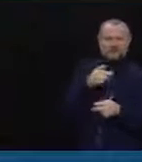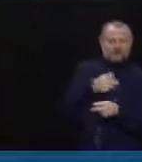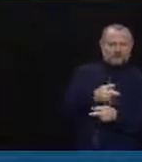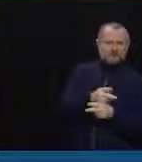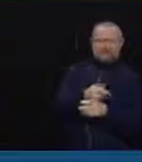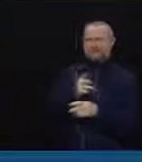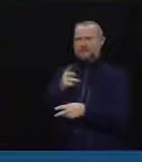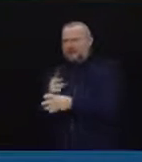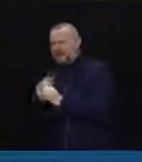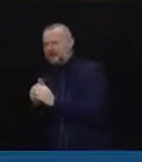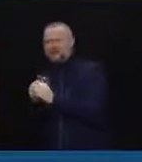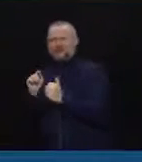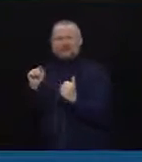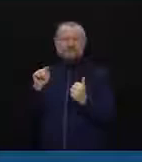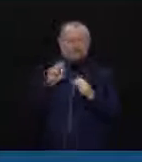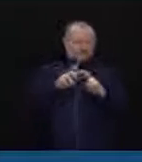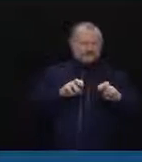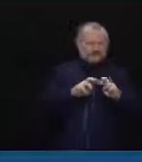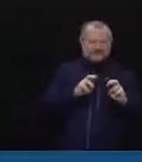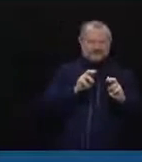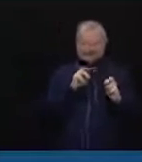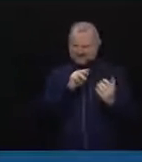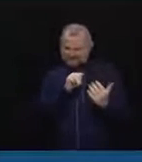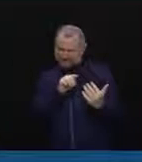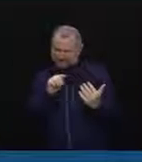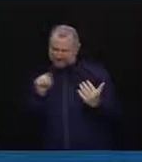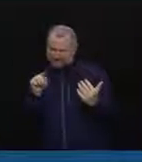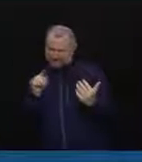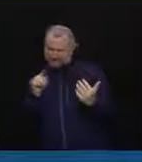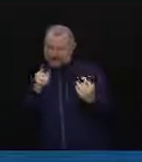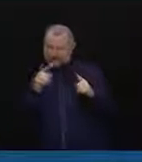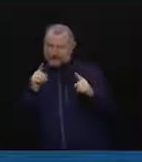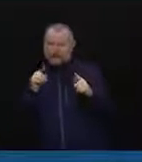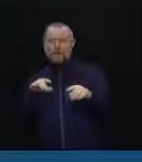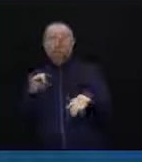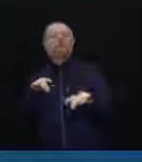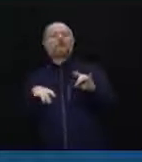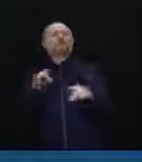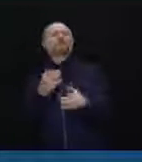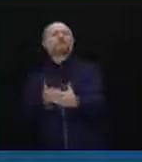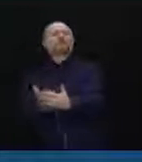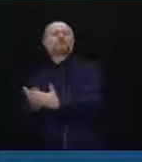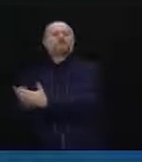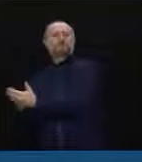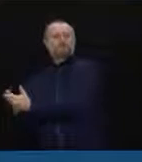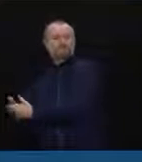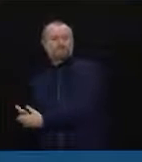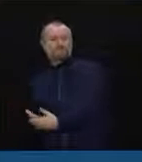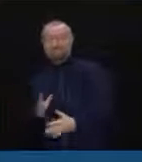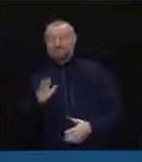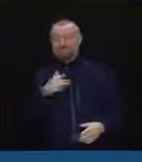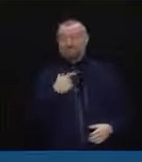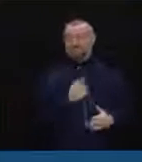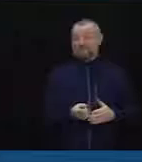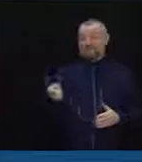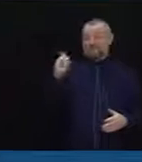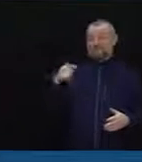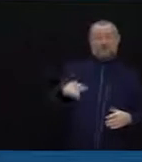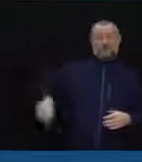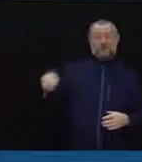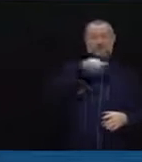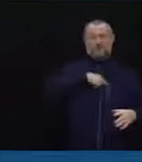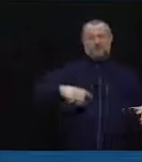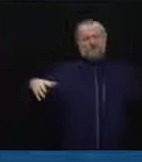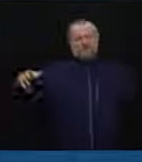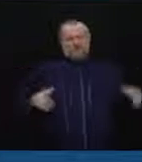effective. Last Thursday, the Health Department hosted a convening of experts on the issue of long COVID,